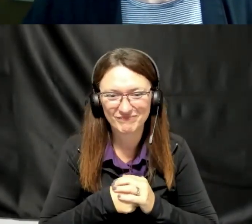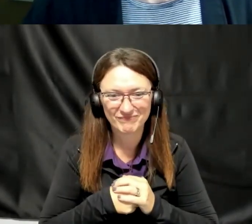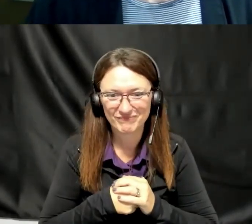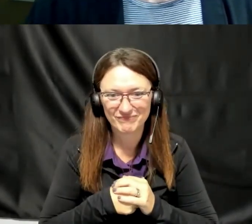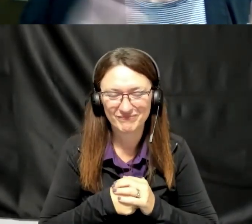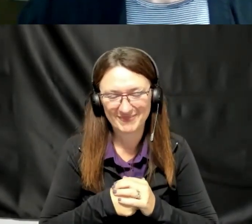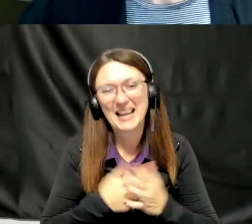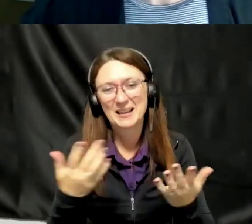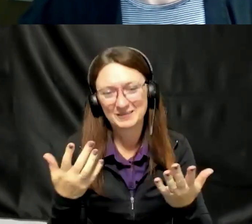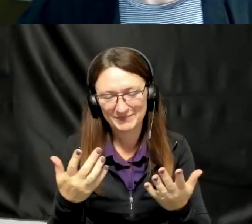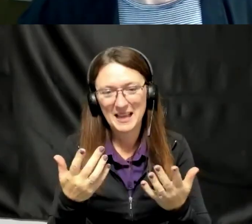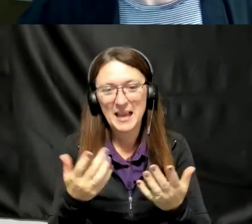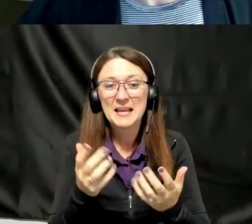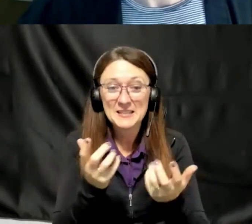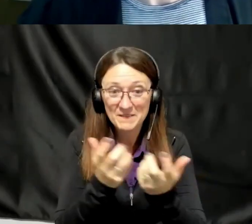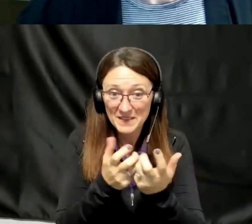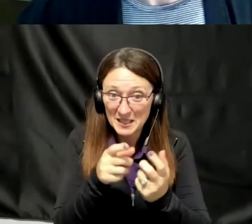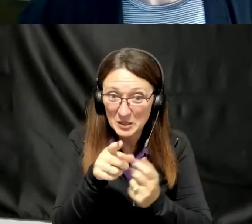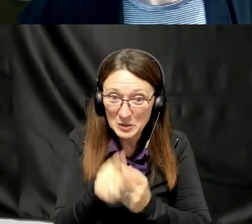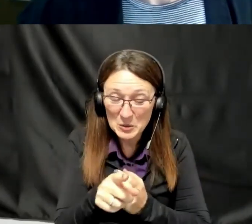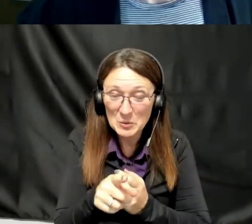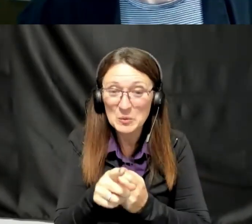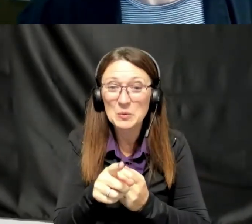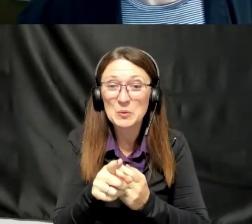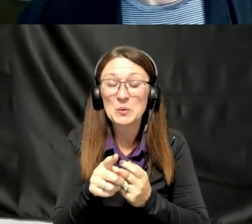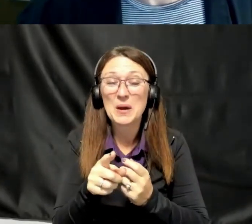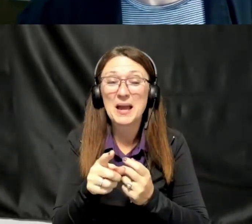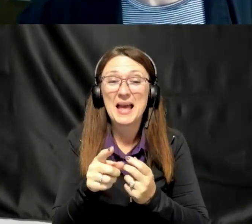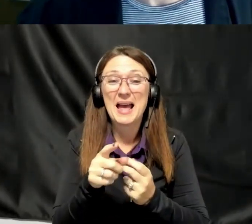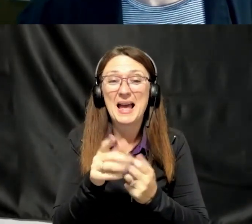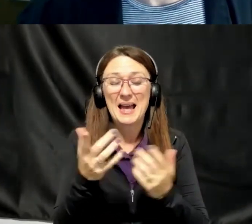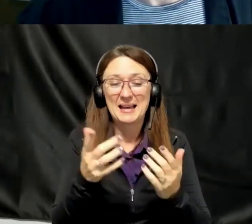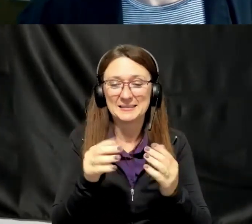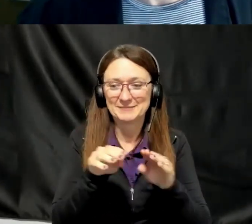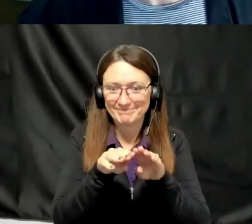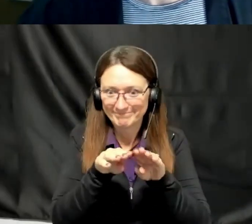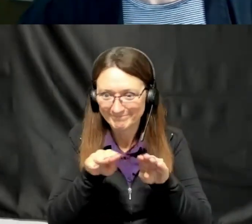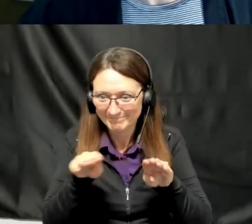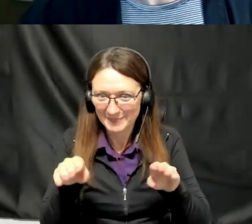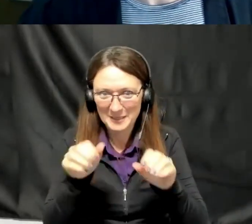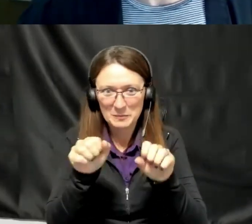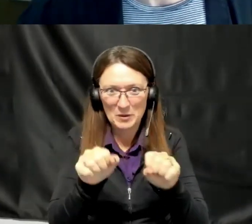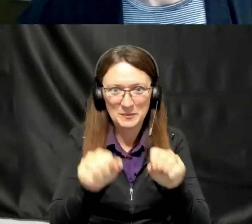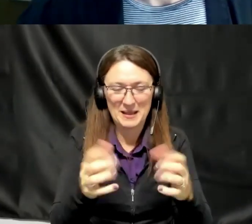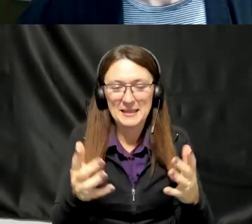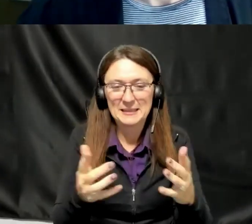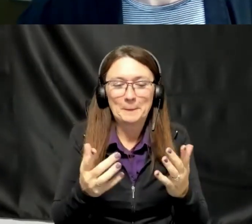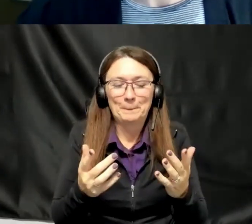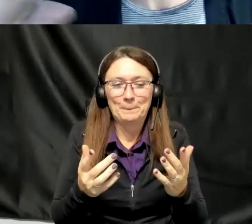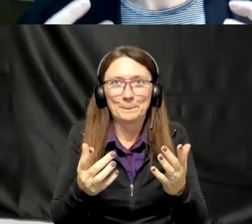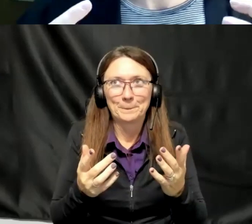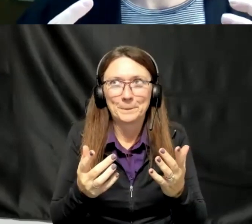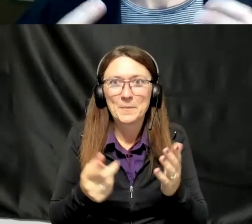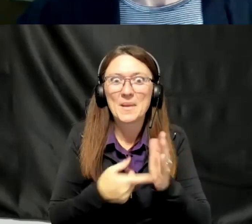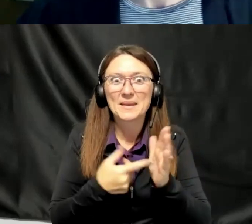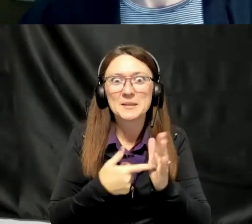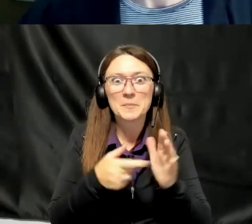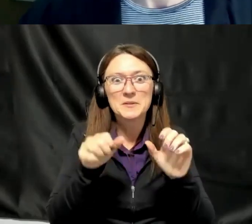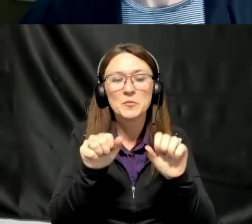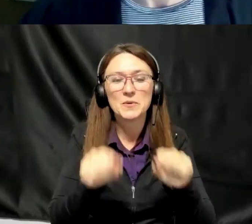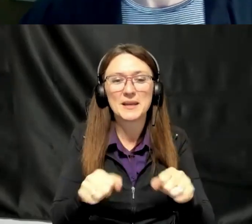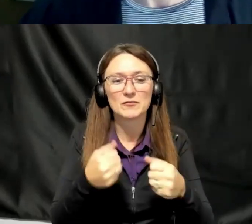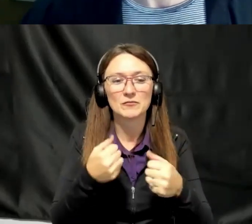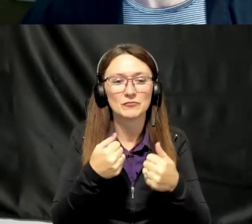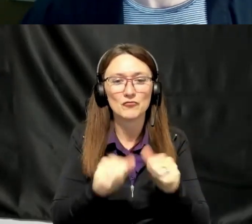me. yeah, to fit you like as linear as possible, which like sometimes we can try and make it